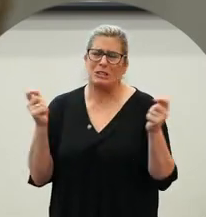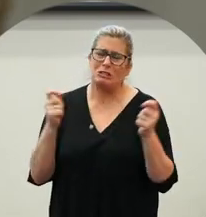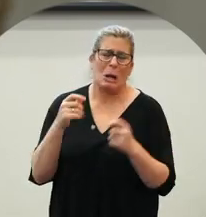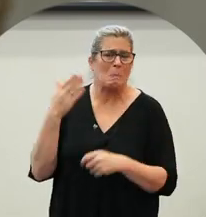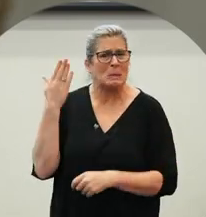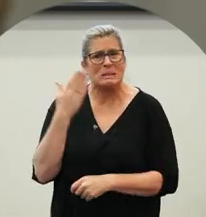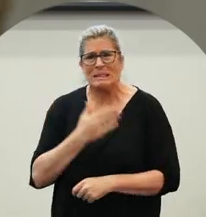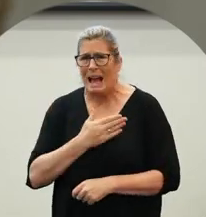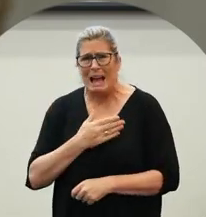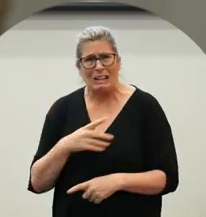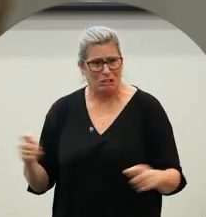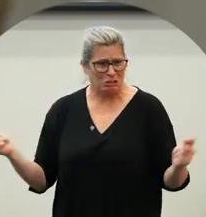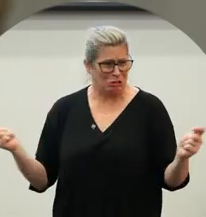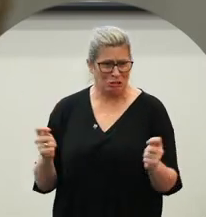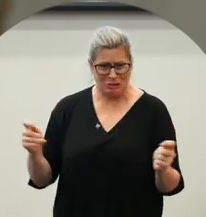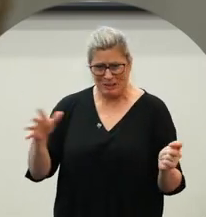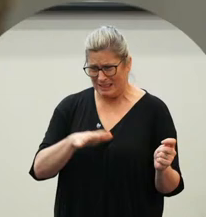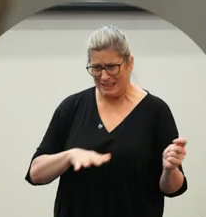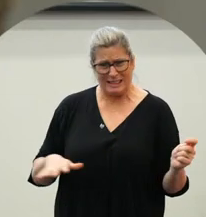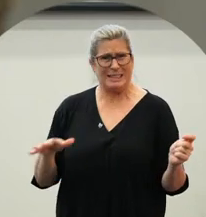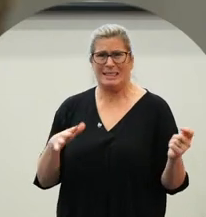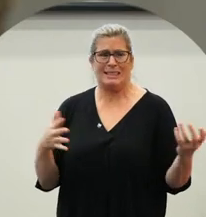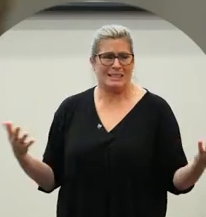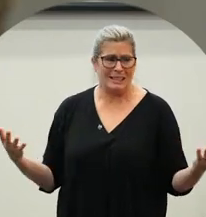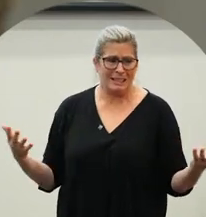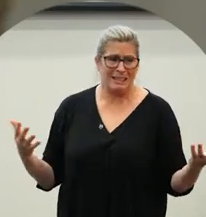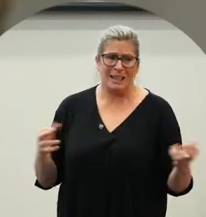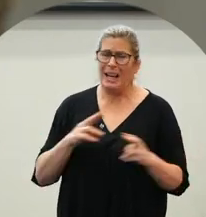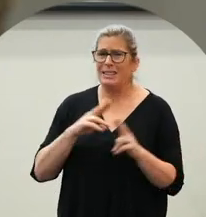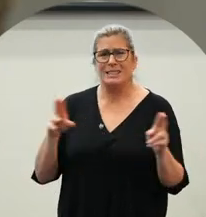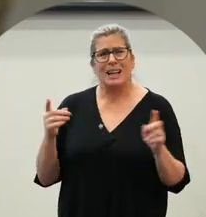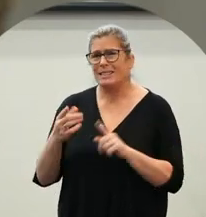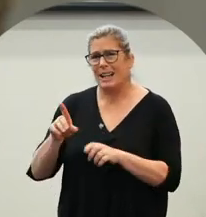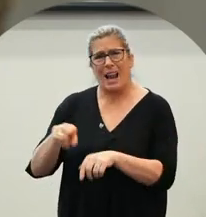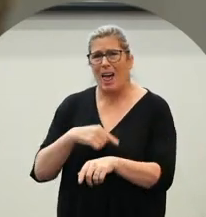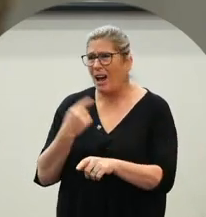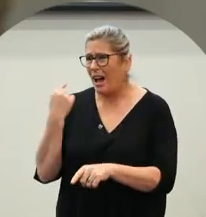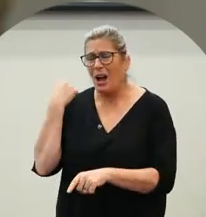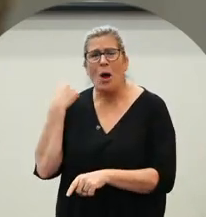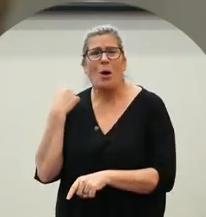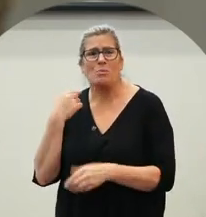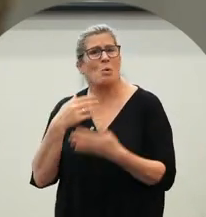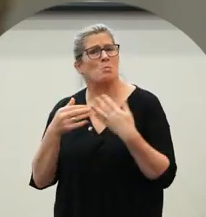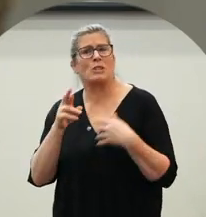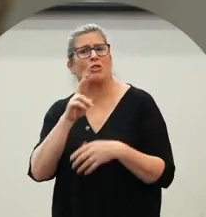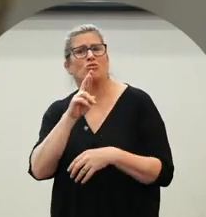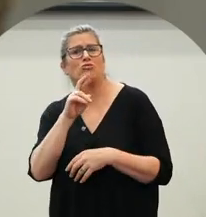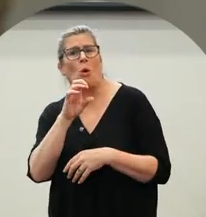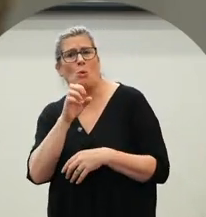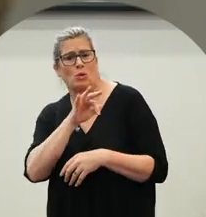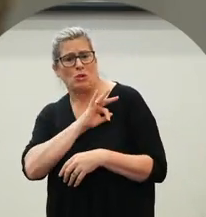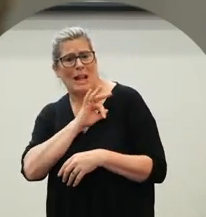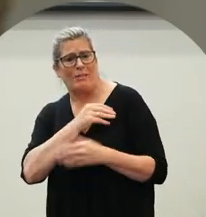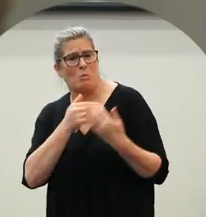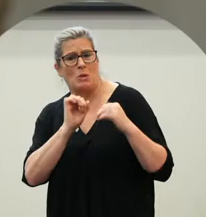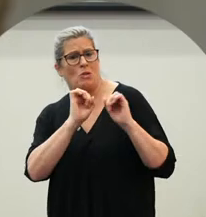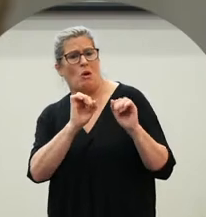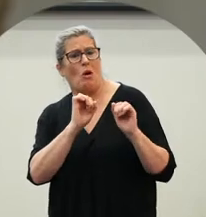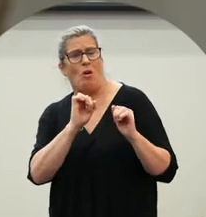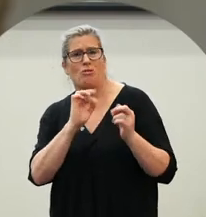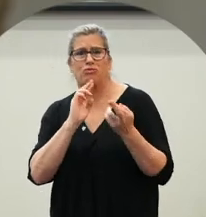from being obscene. And it's not that long ago. What was Rose's own reaction, from what you could